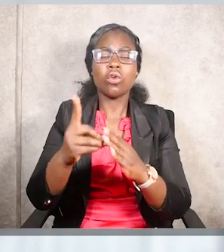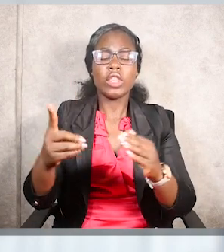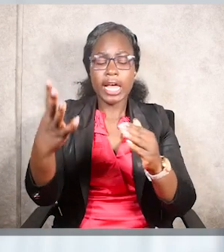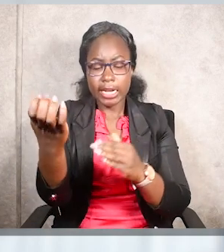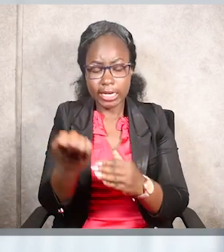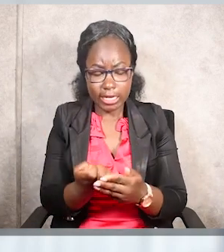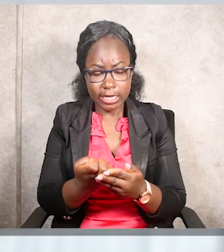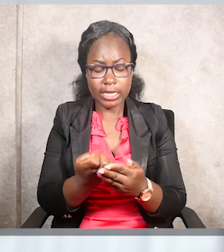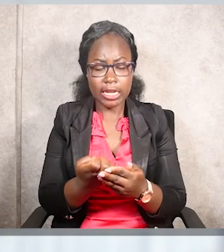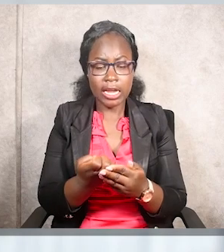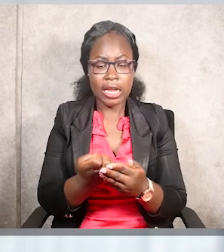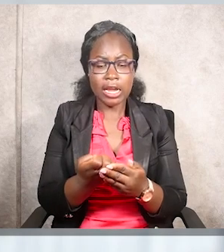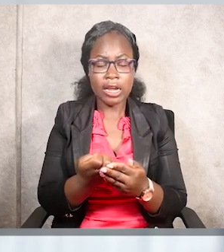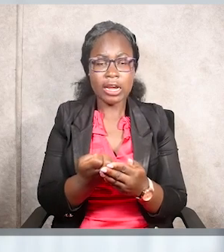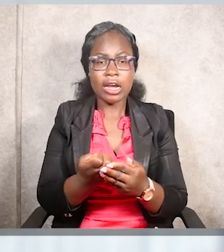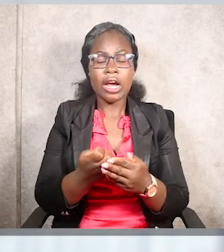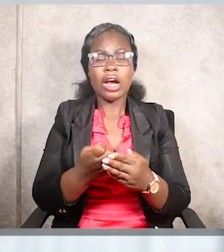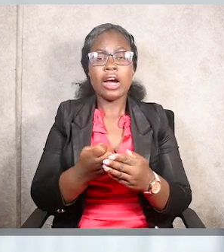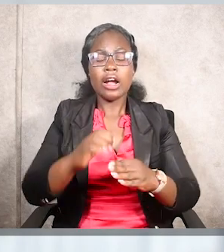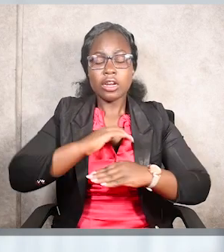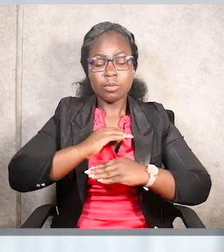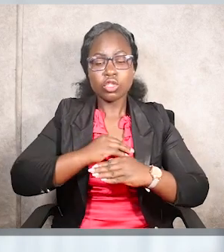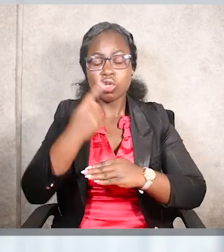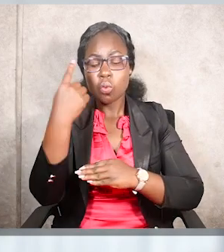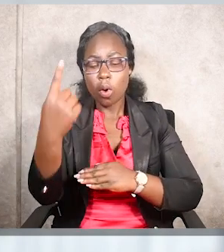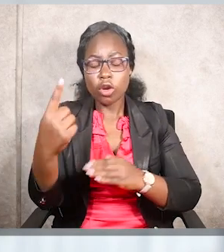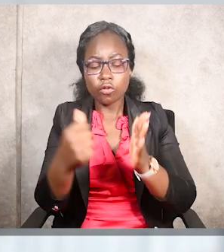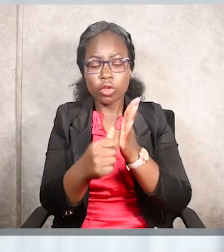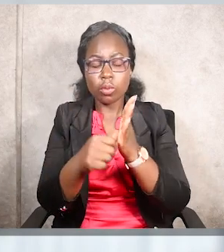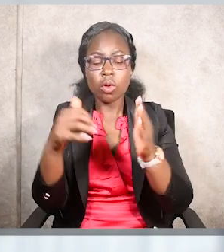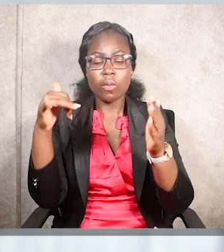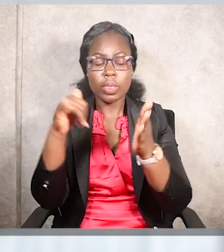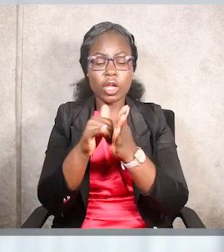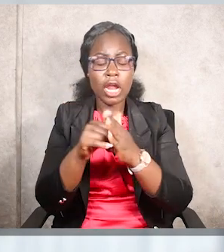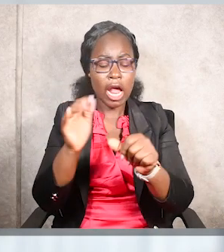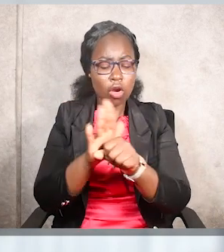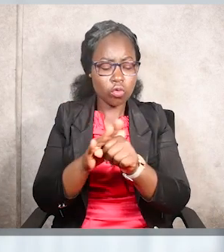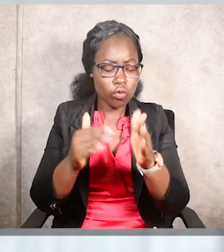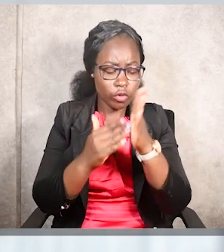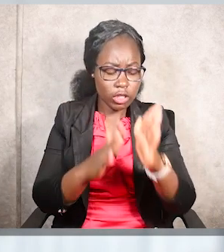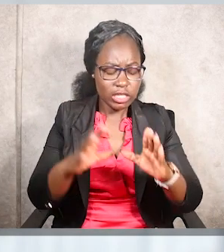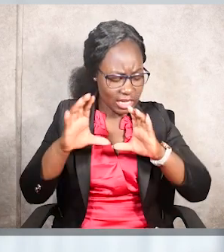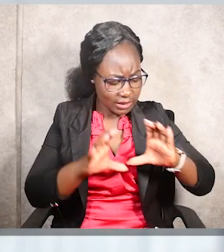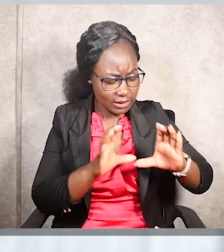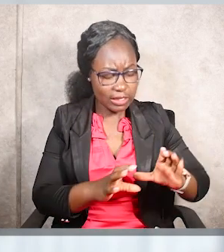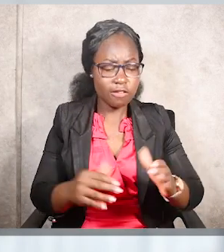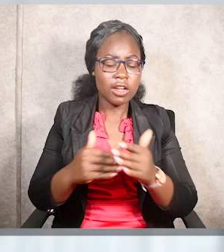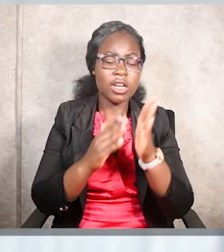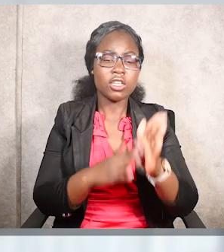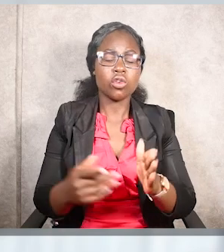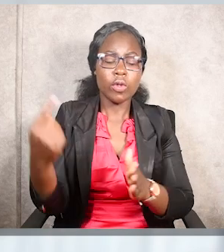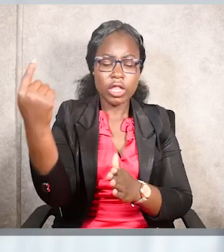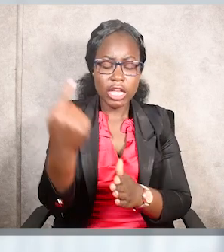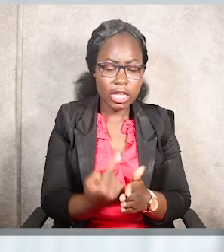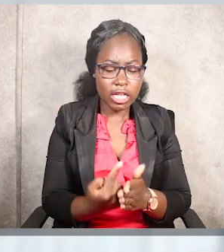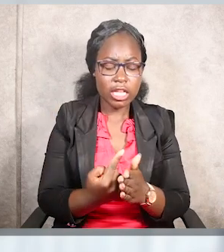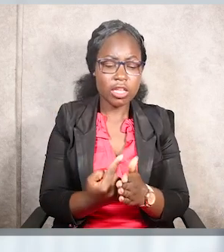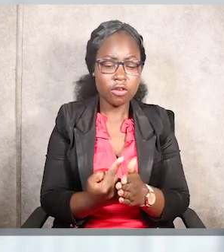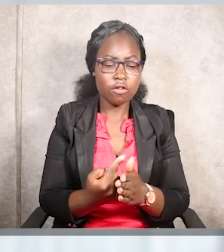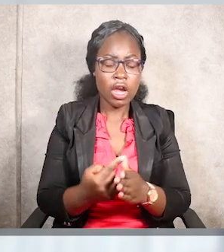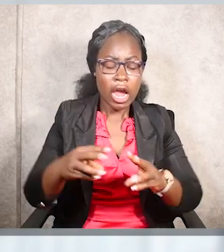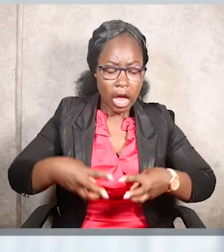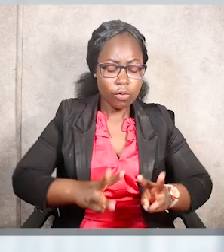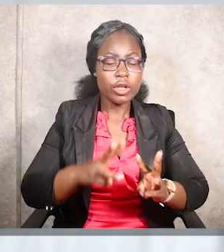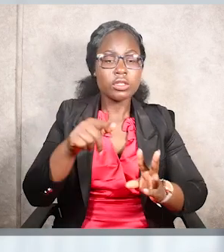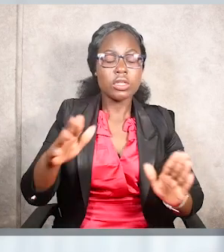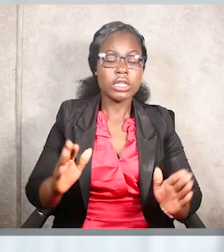adaptability is one of the issues that most leaders suffer from. Leadership provides strategic direction. It helps